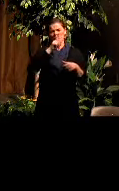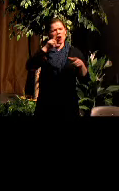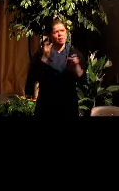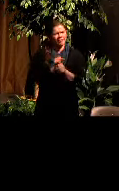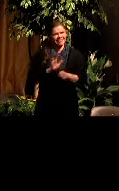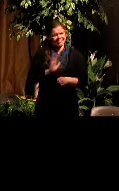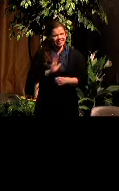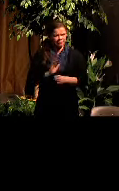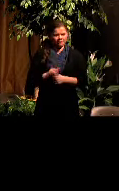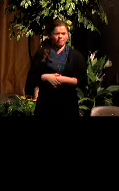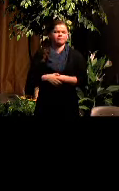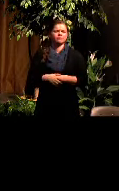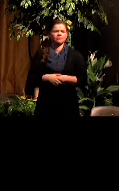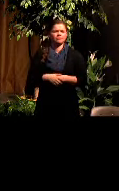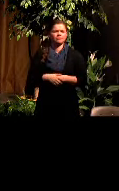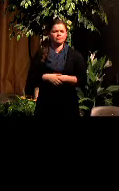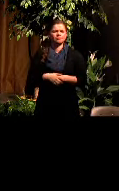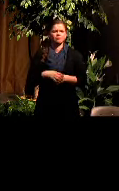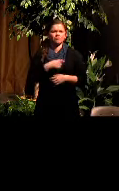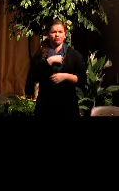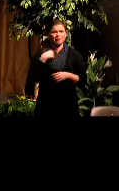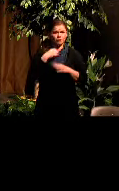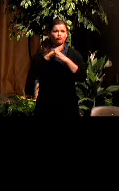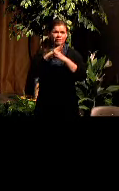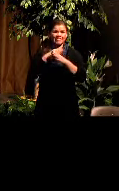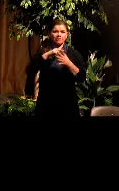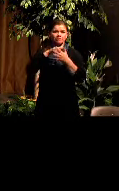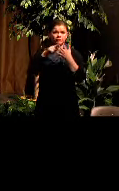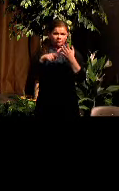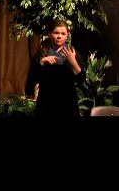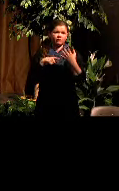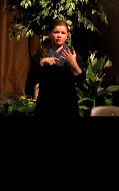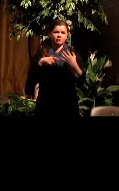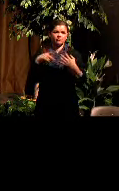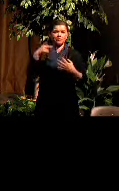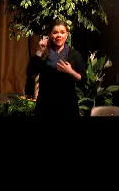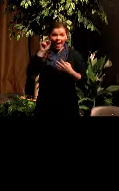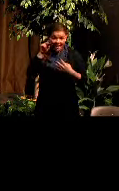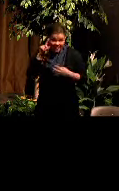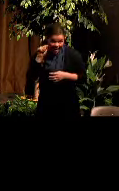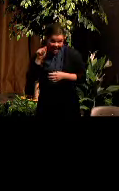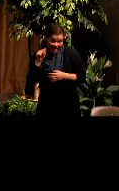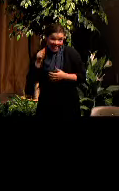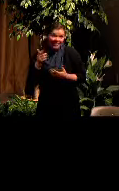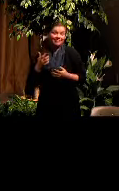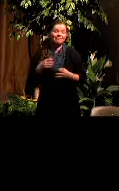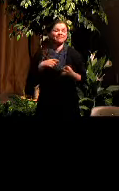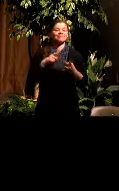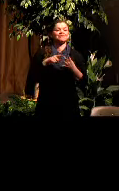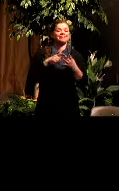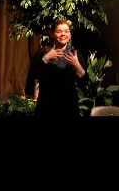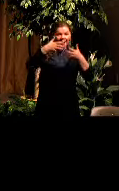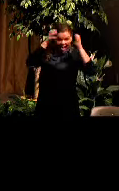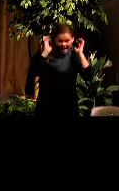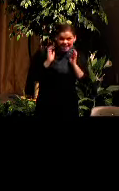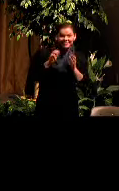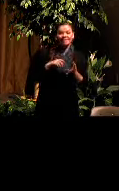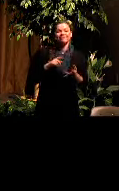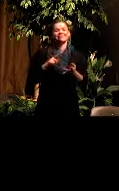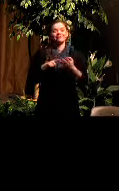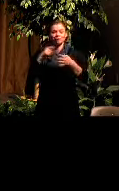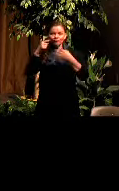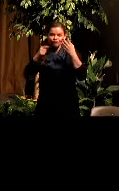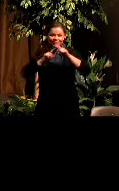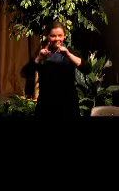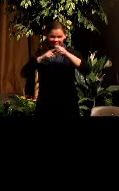with species like giant panda and Bao Bao, not only with like a Sumatran tiger and other species, and not only in the fact that